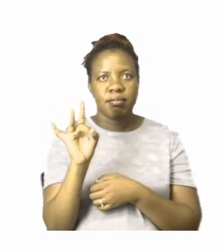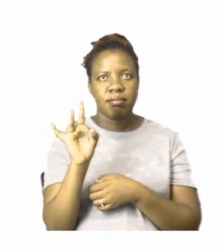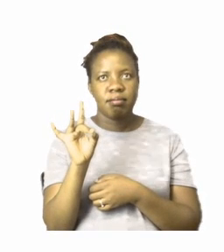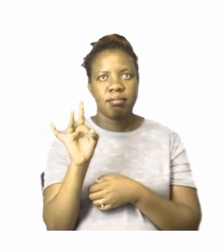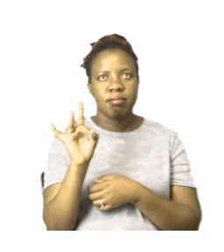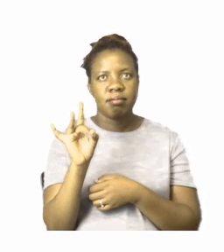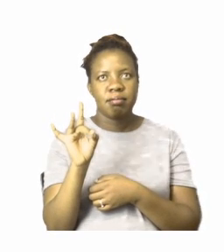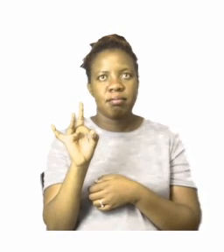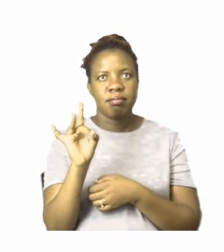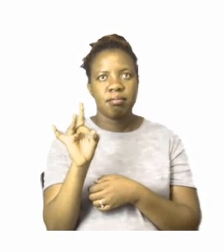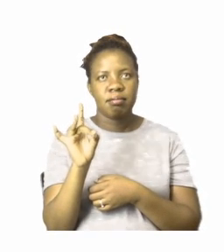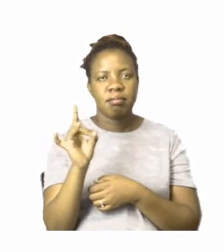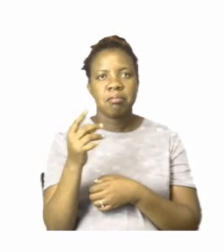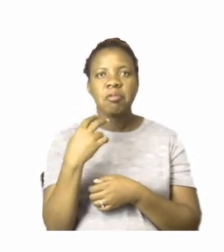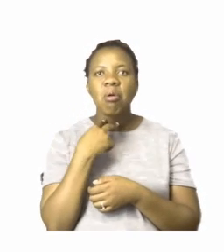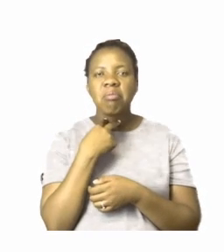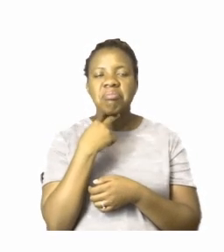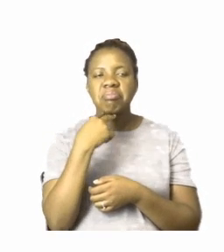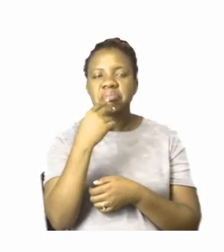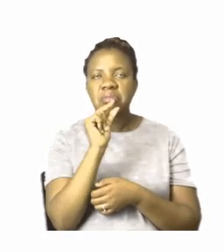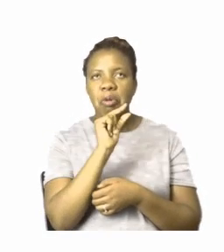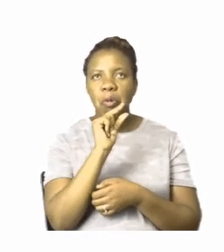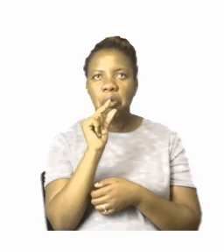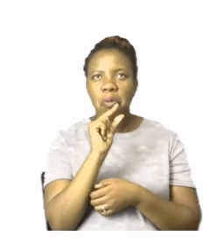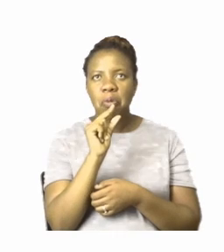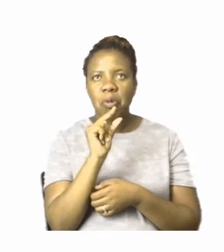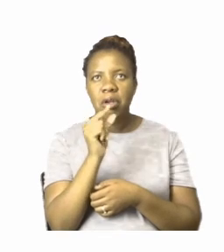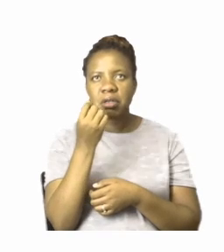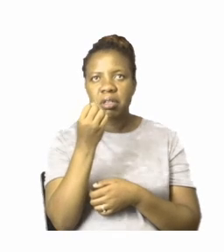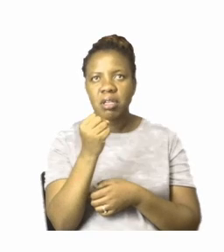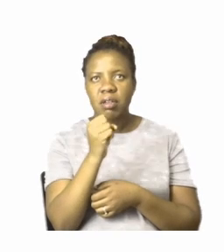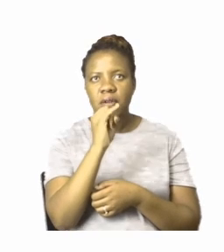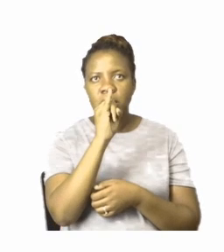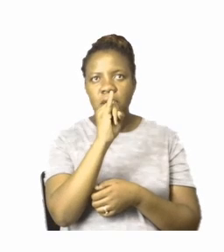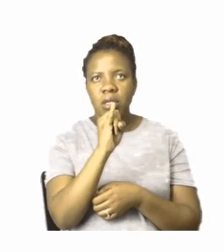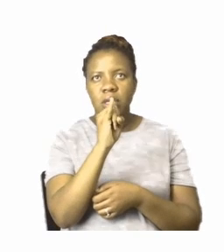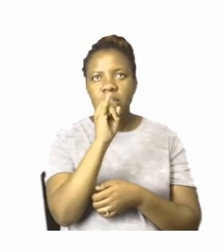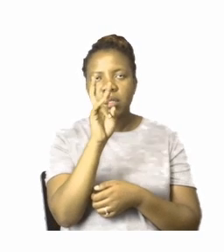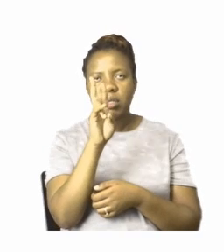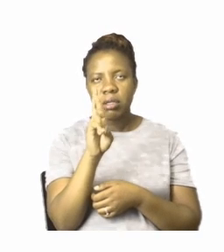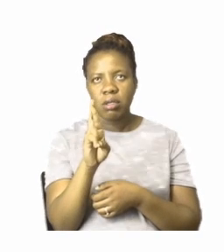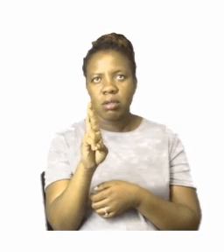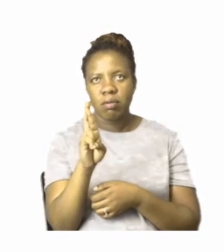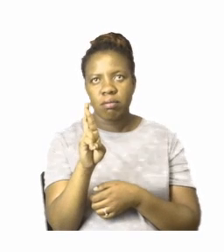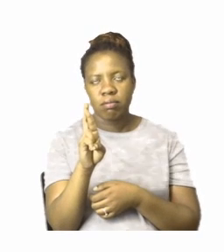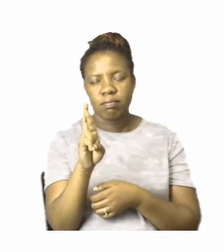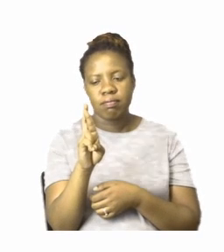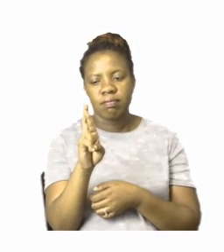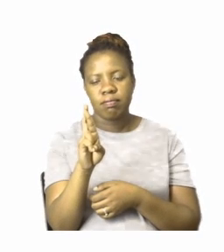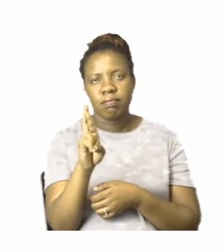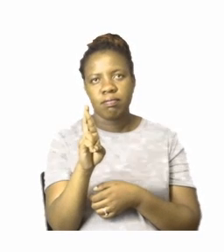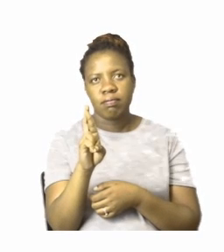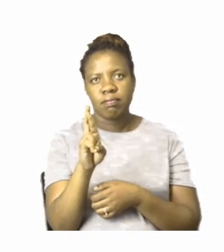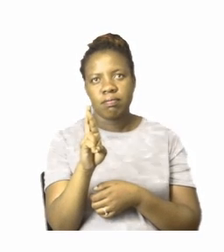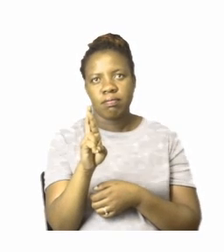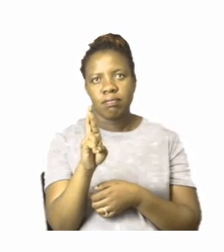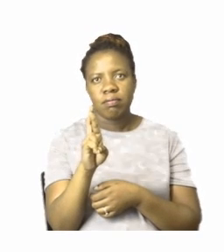are doing phonics, and today's phonic sound